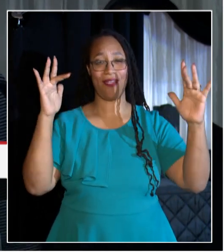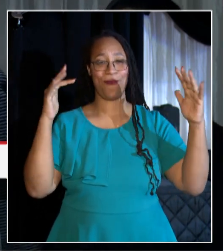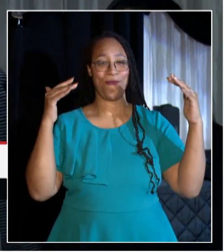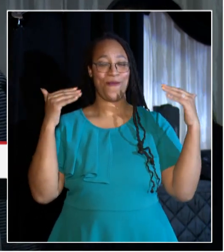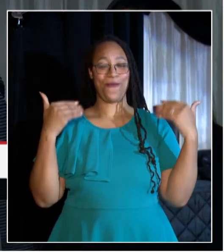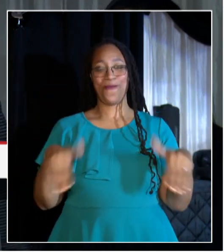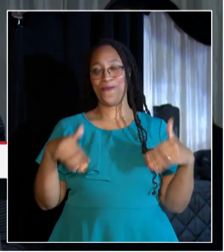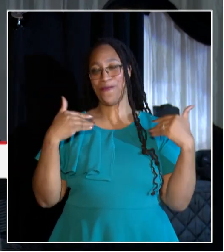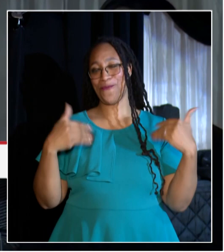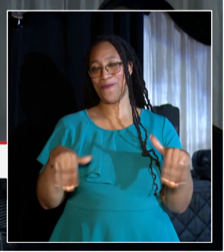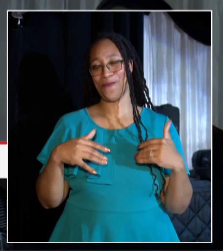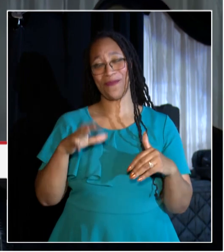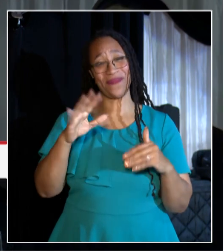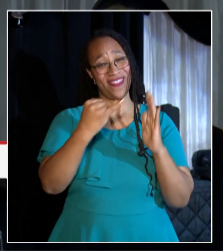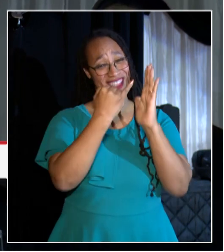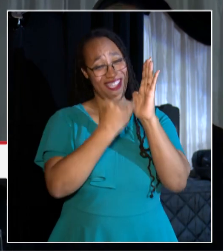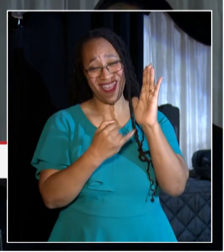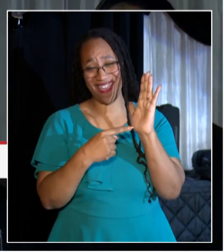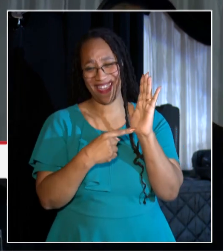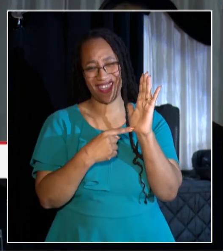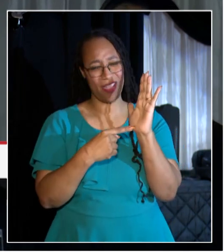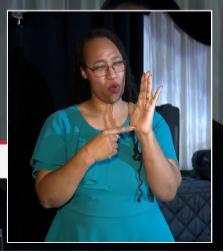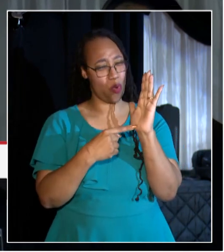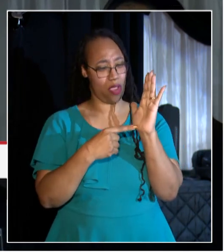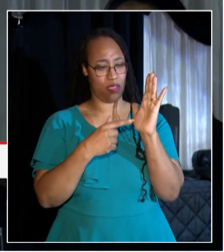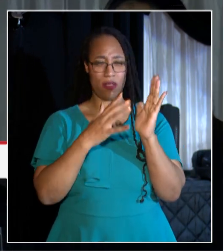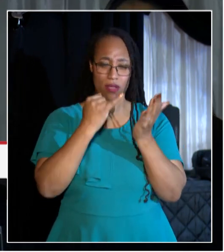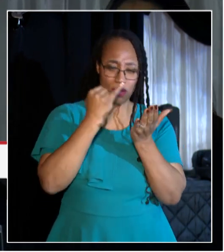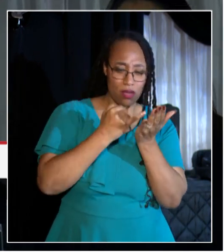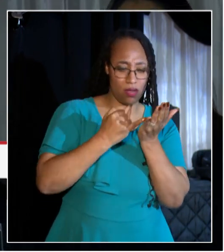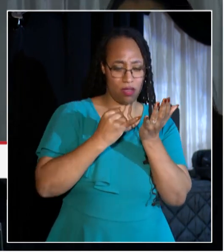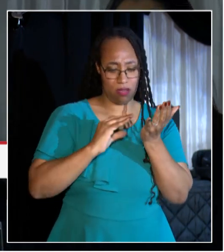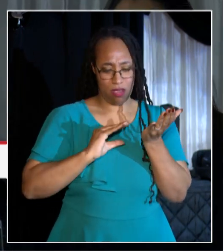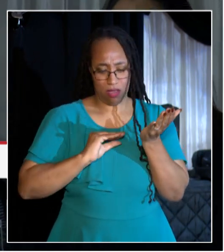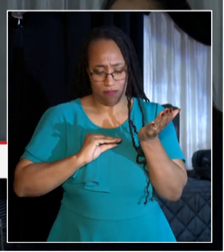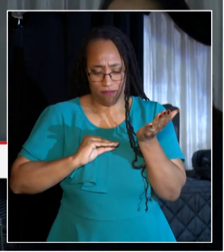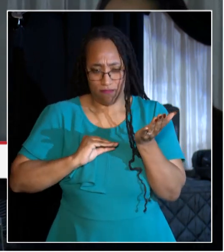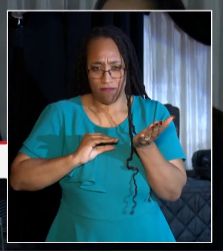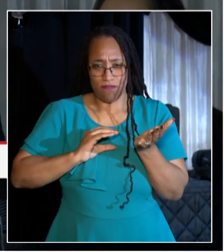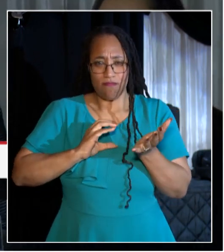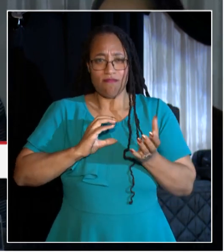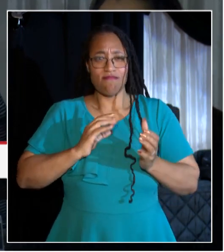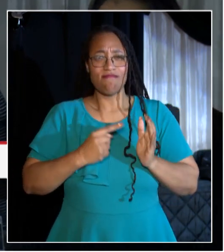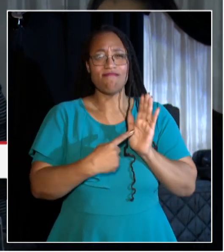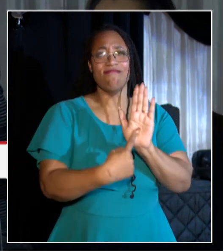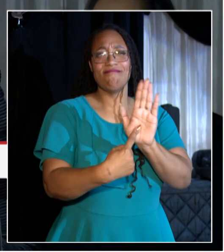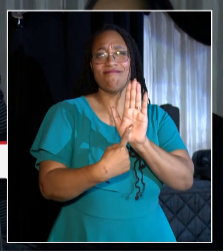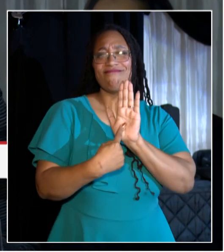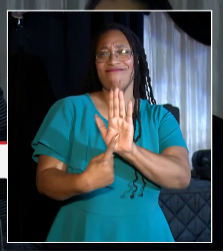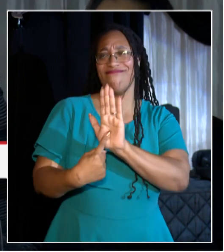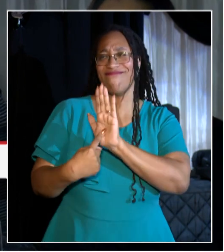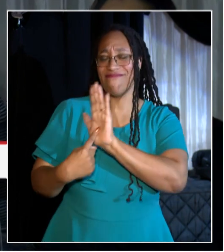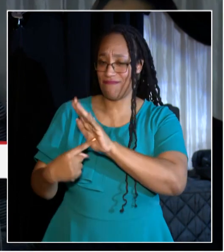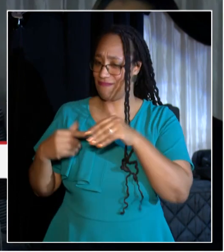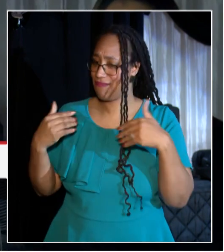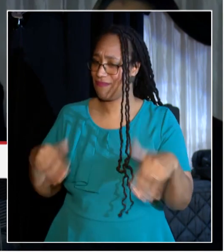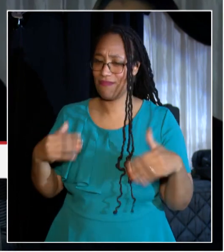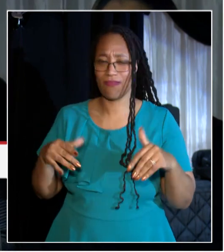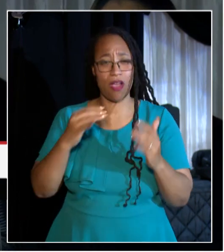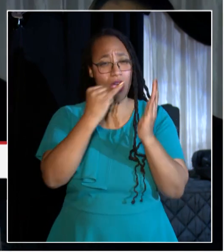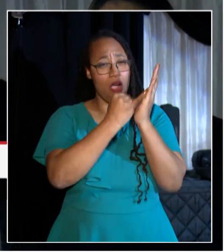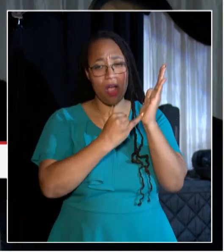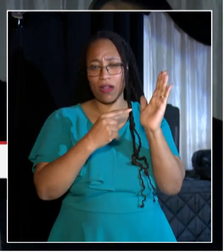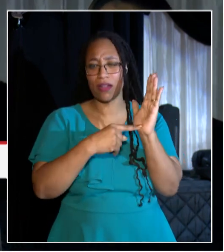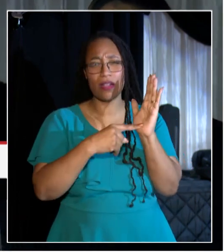many forms. The traditional arts that we go see in theaters, the arts that we see